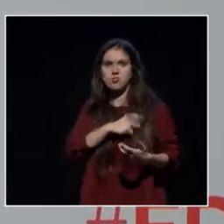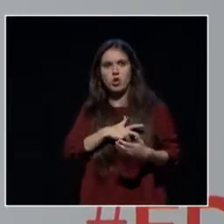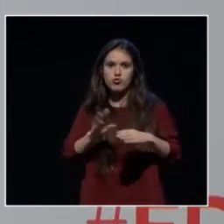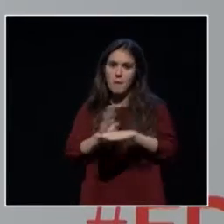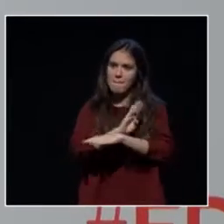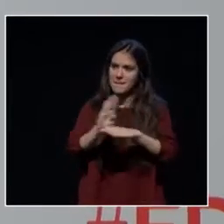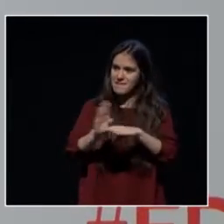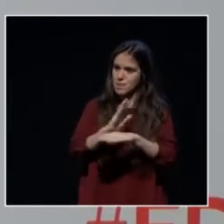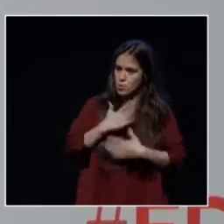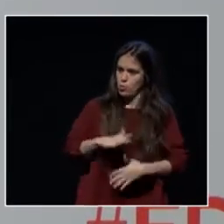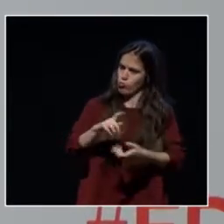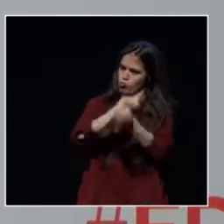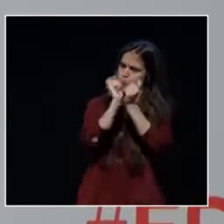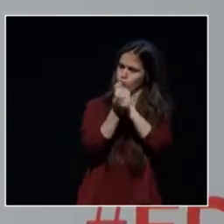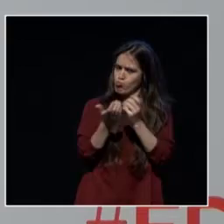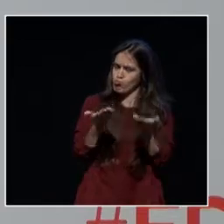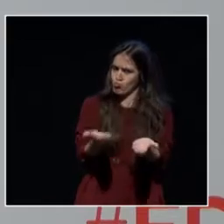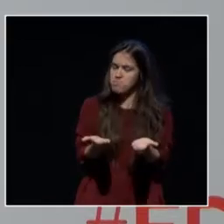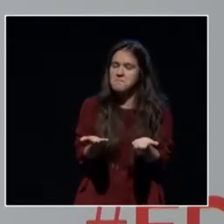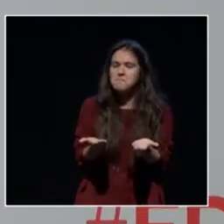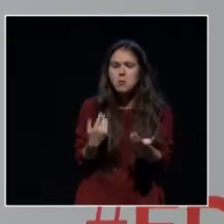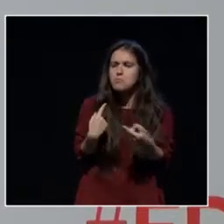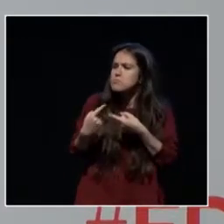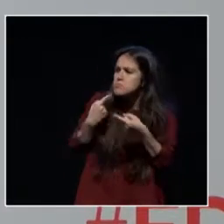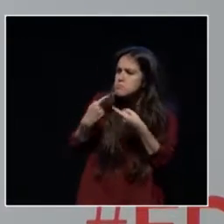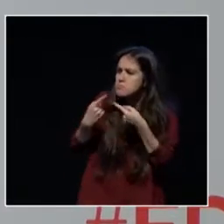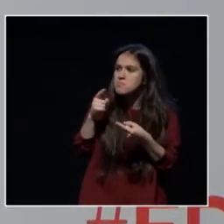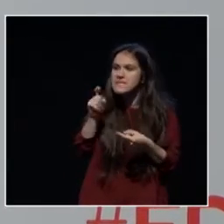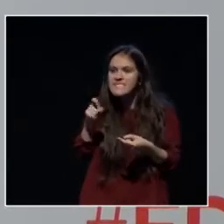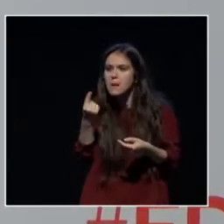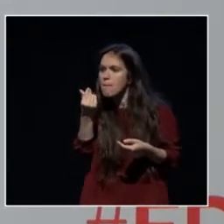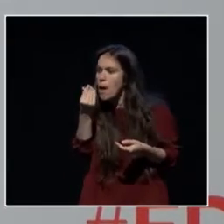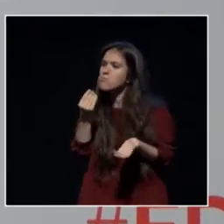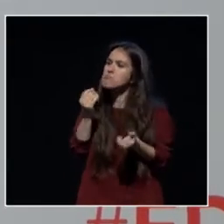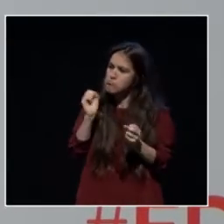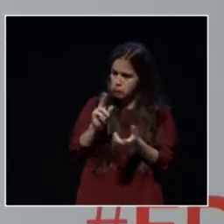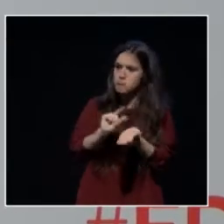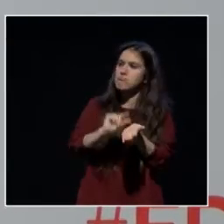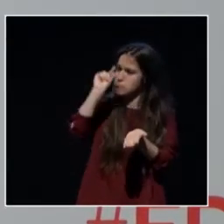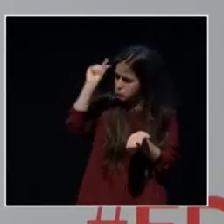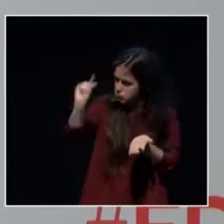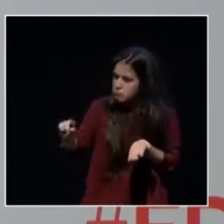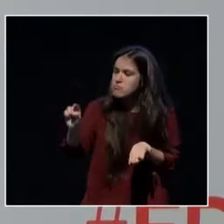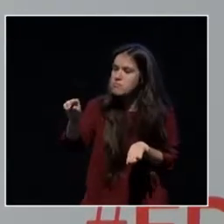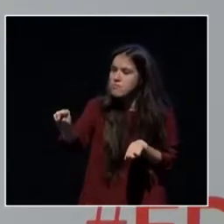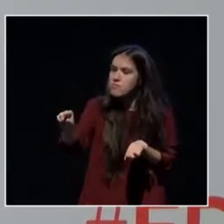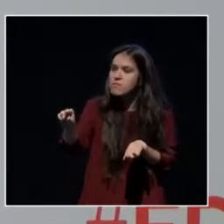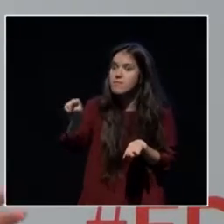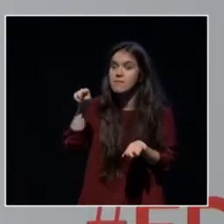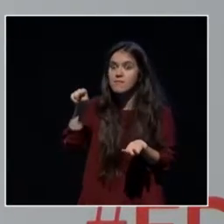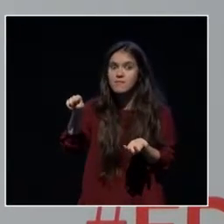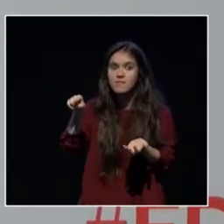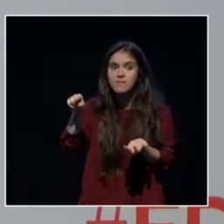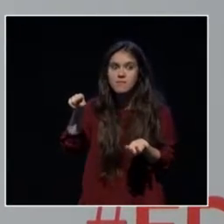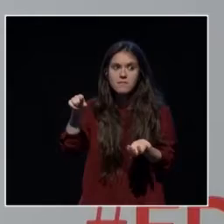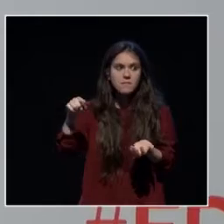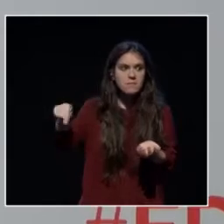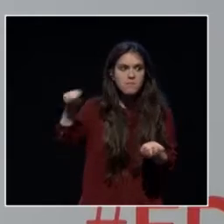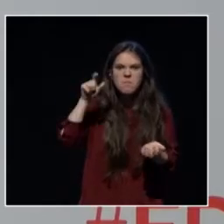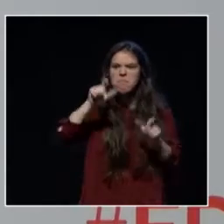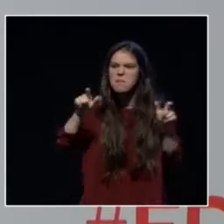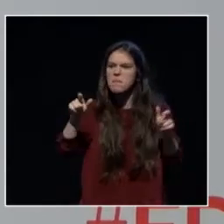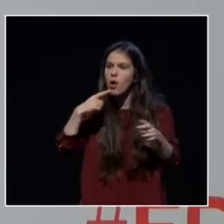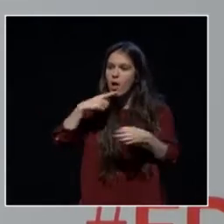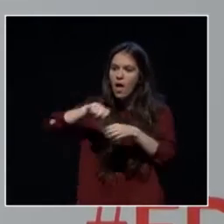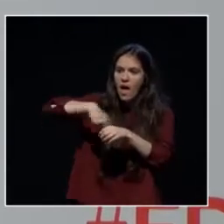to make it a social business. So we discussed with him. He needs money. We provided investment from them. What he did, he trains anybody who is interested in honey.